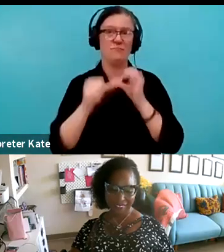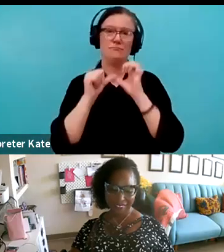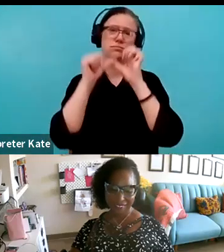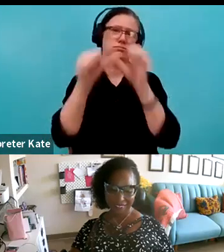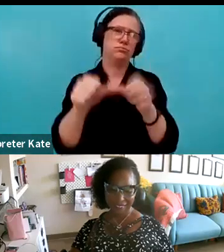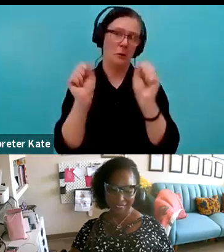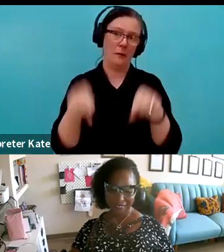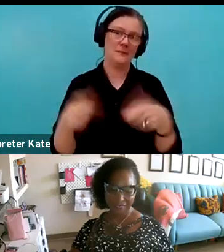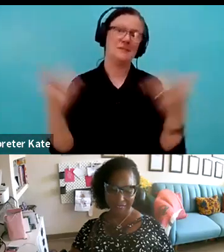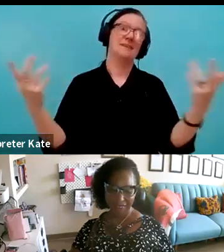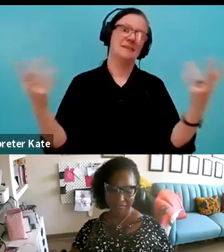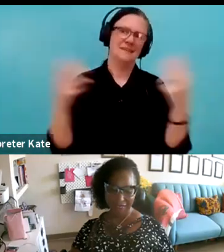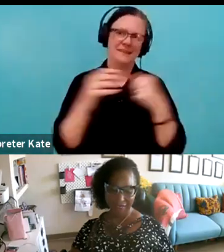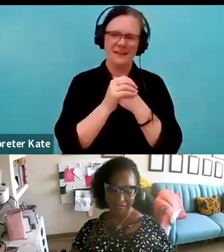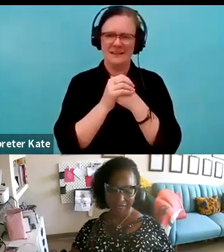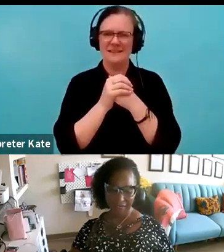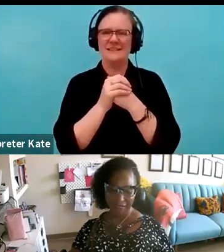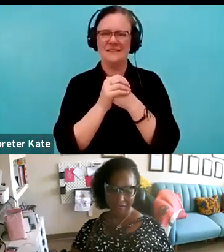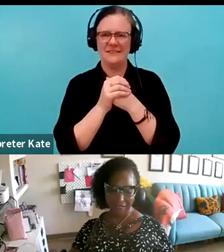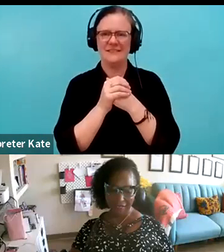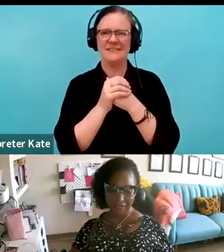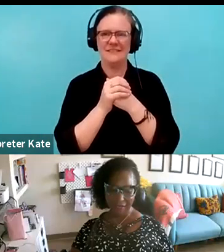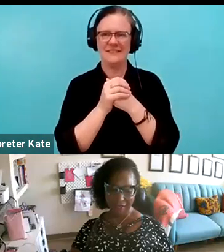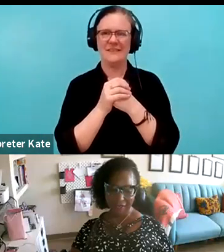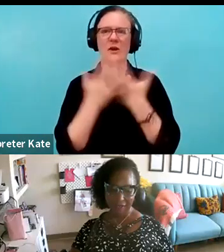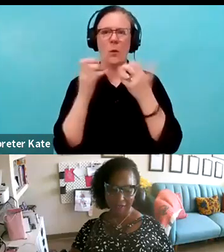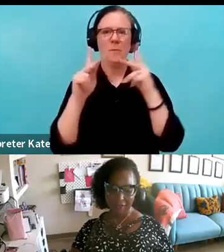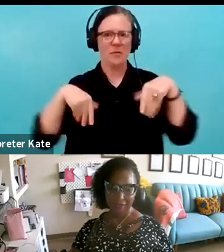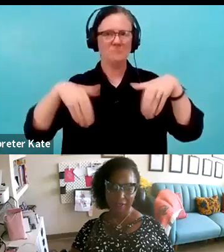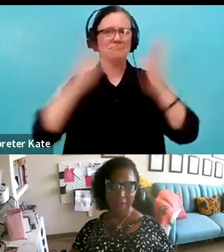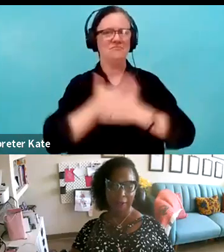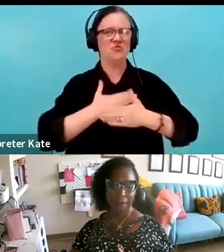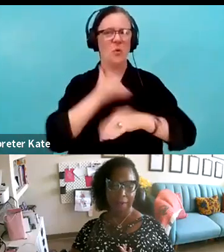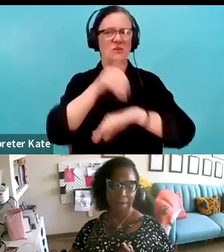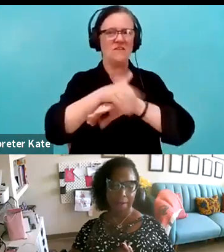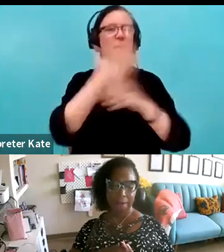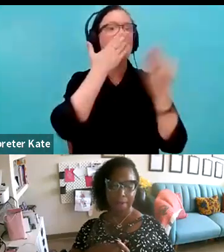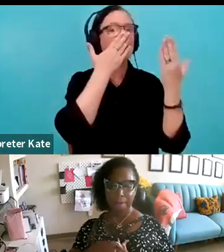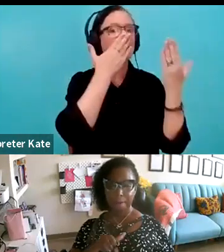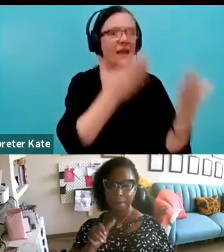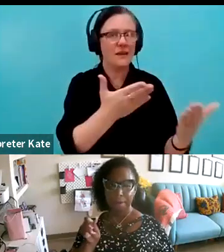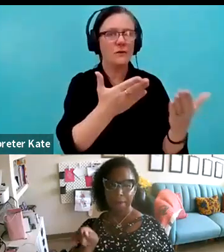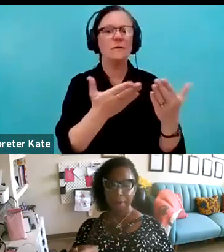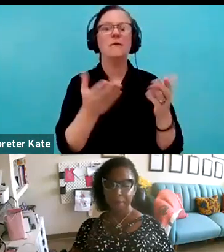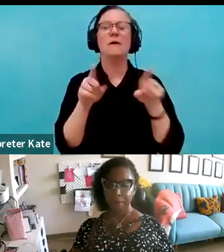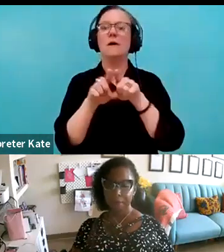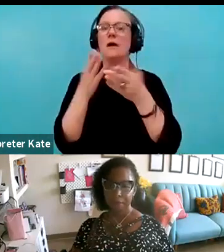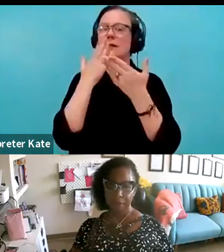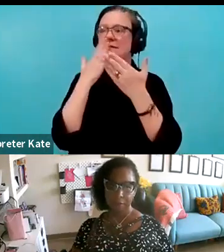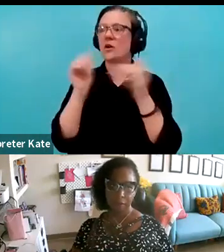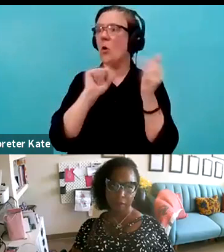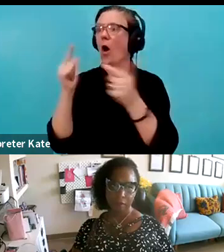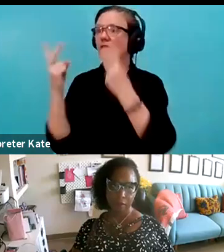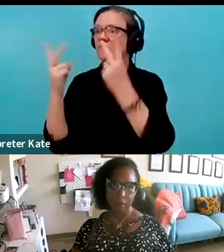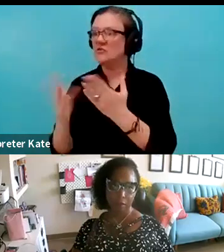longer, but we want to get people going on their evenings, but thank you so much. Thank you also to all of our guests